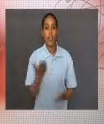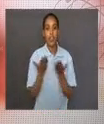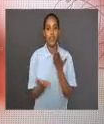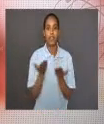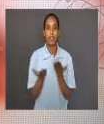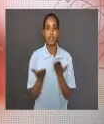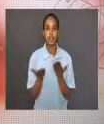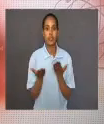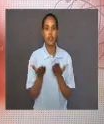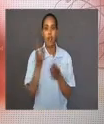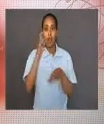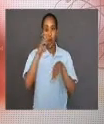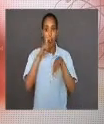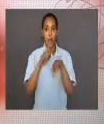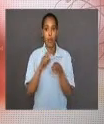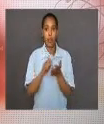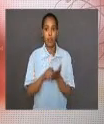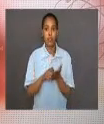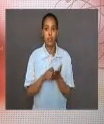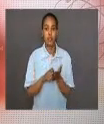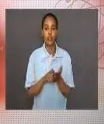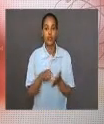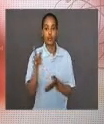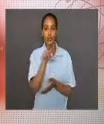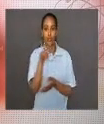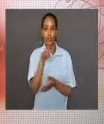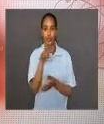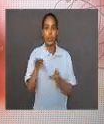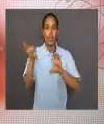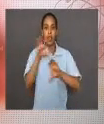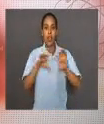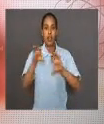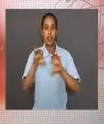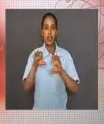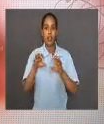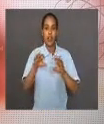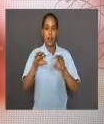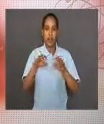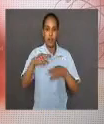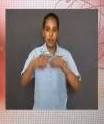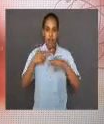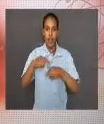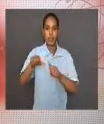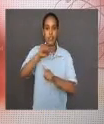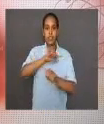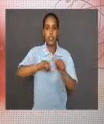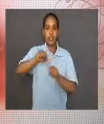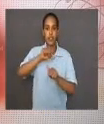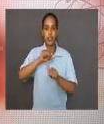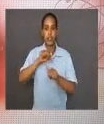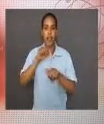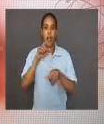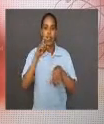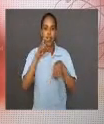If at one point two chemicals react to each other at